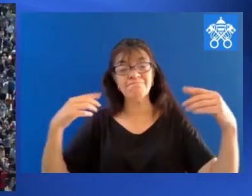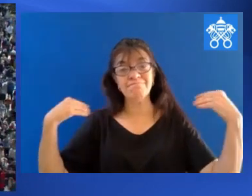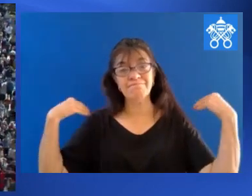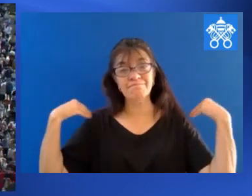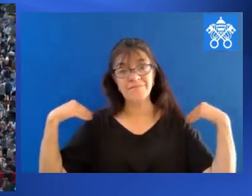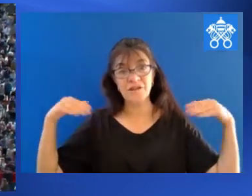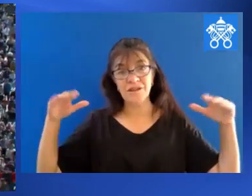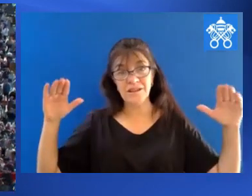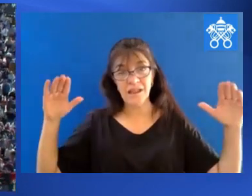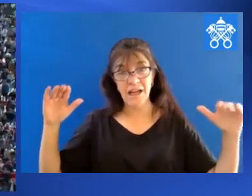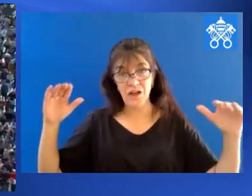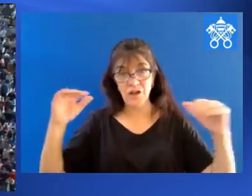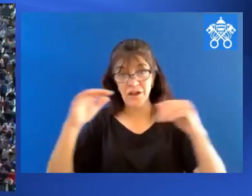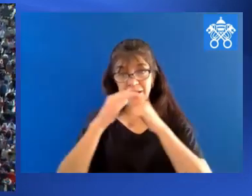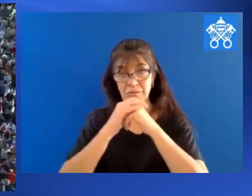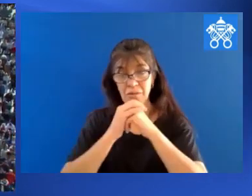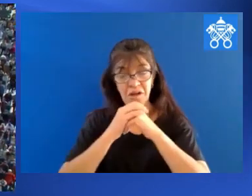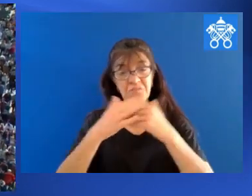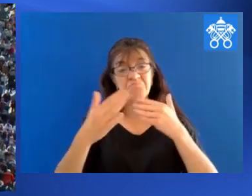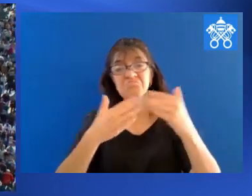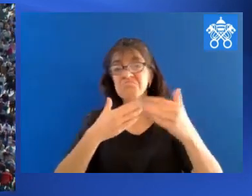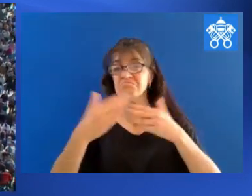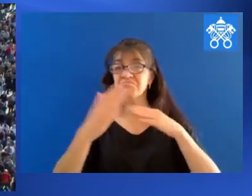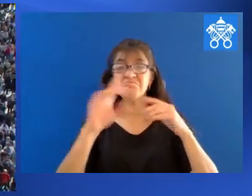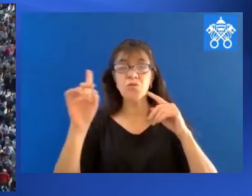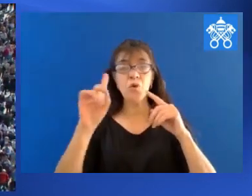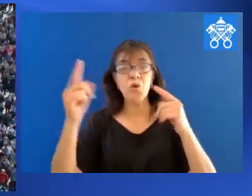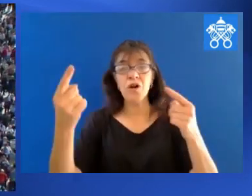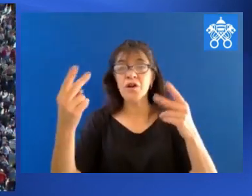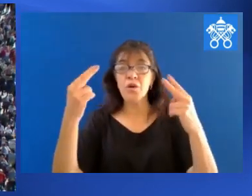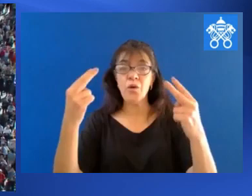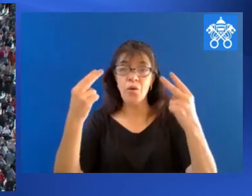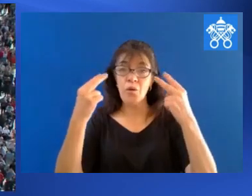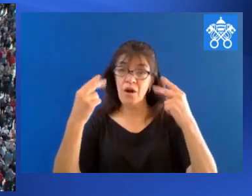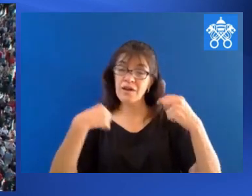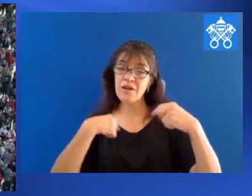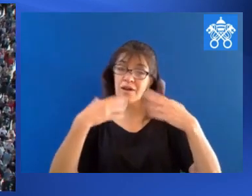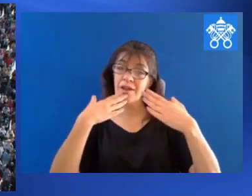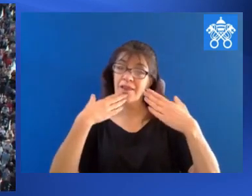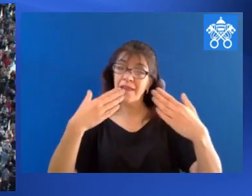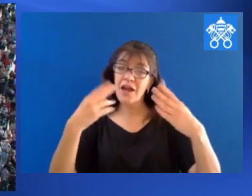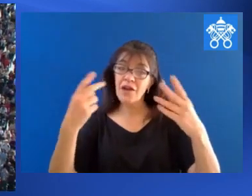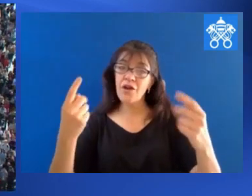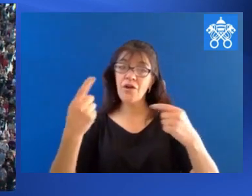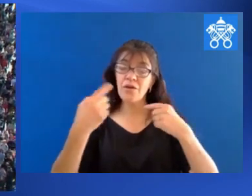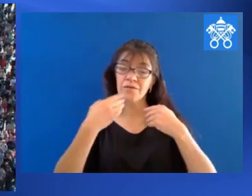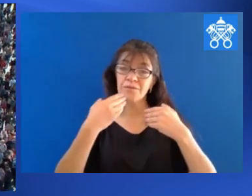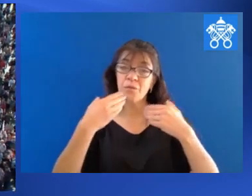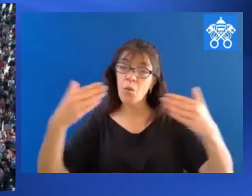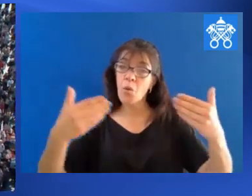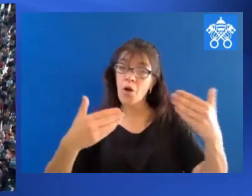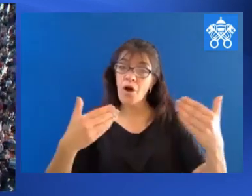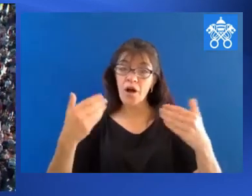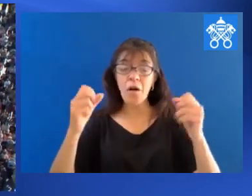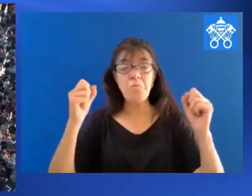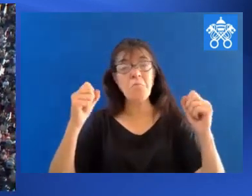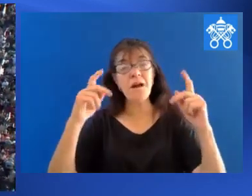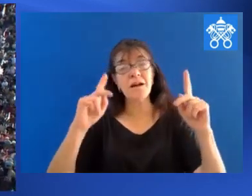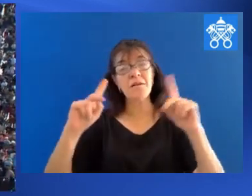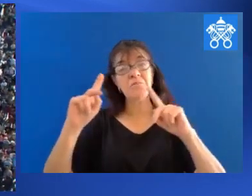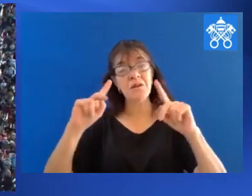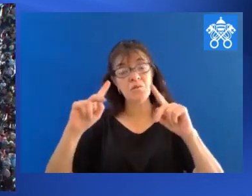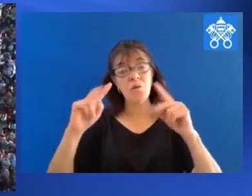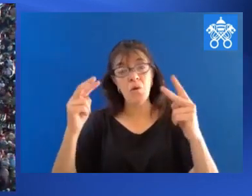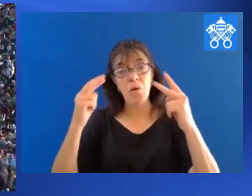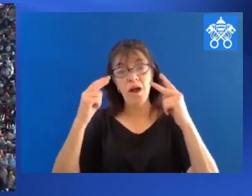prayer. From wherever you're joining us, I'd like to welcome all of you to this live broadcast. We know some of you tuning in through our